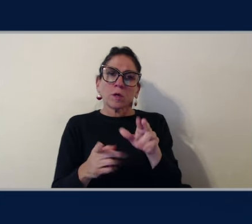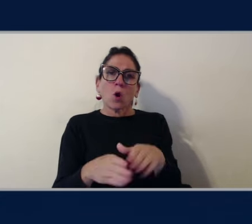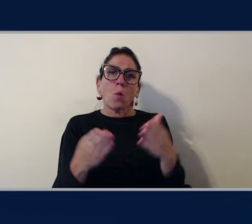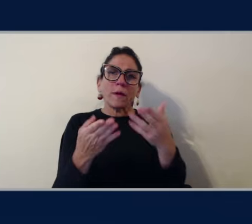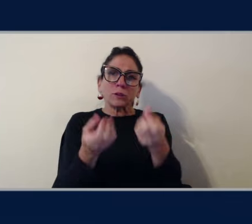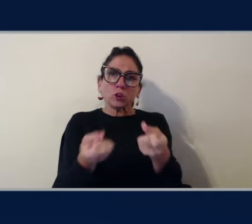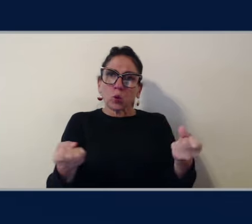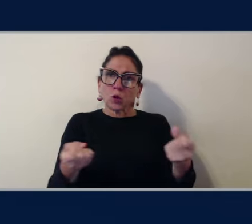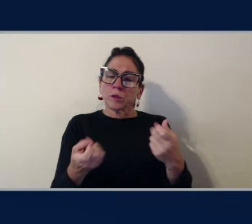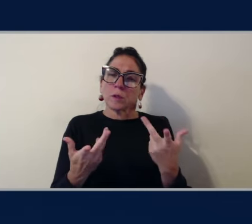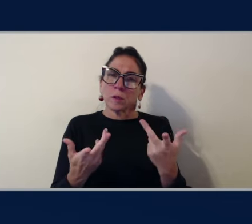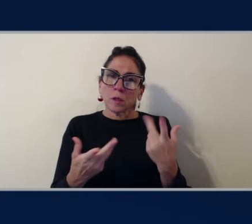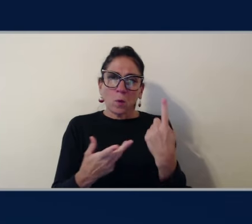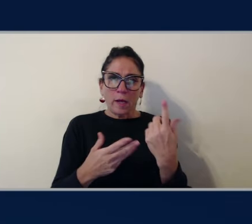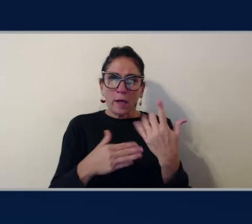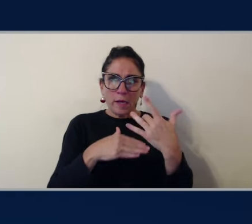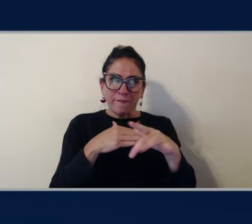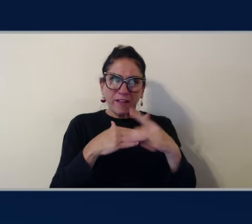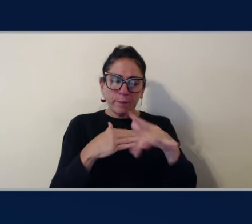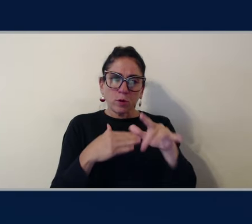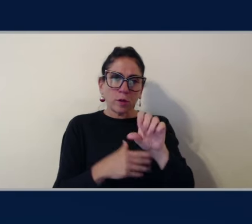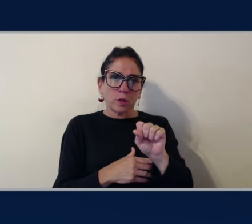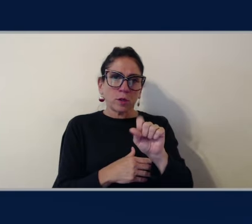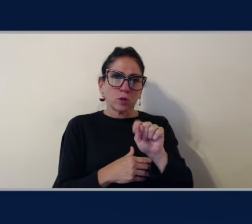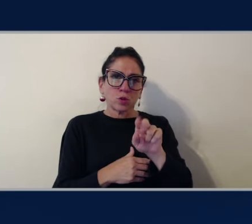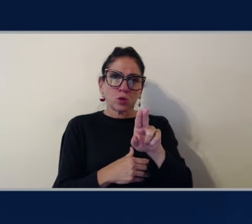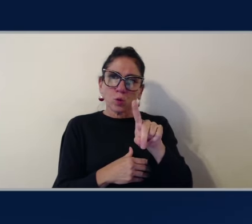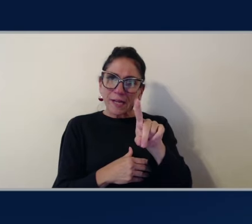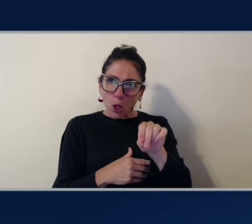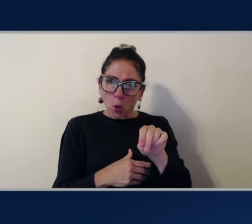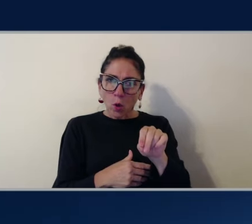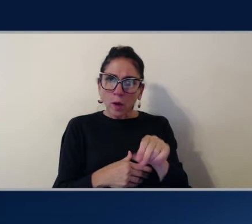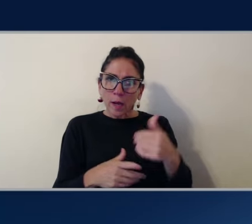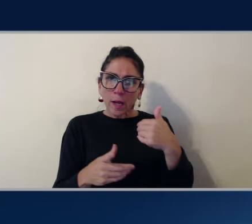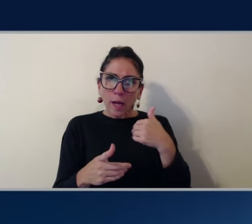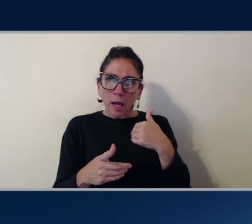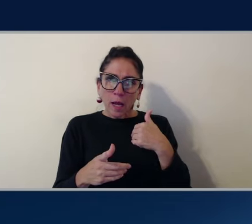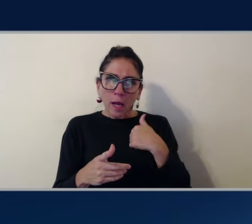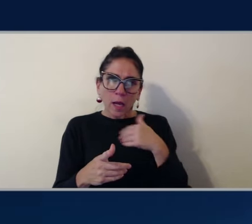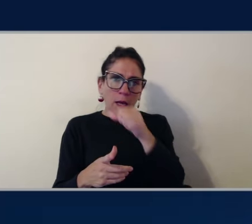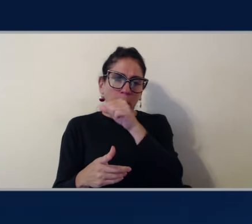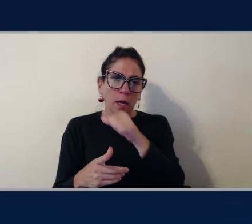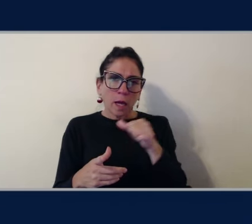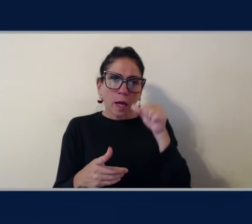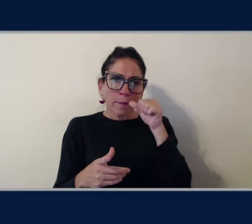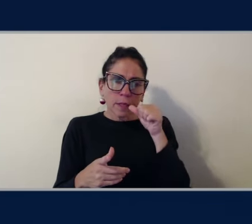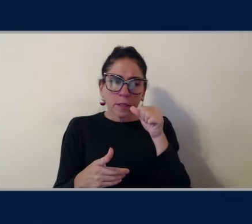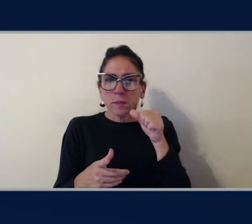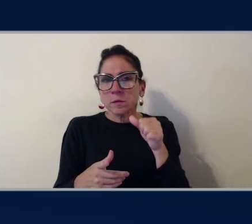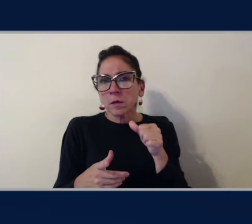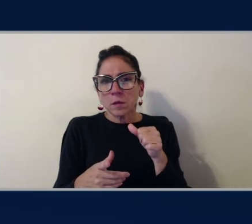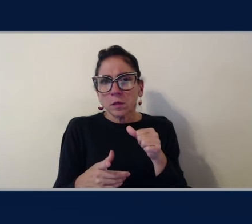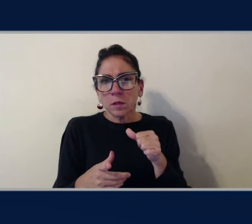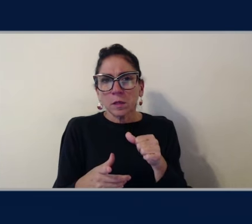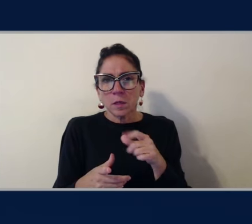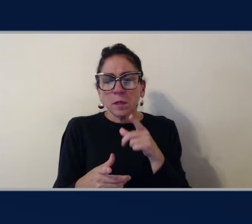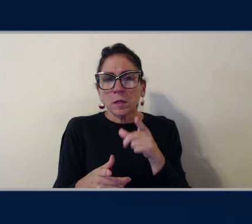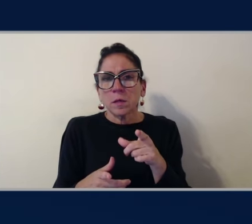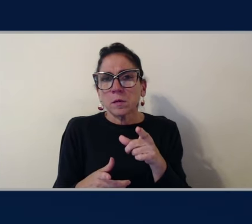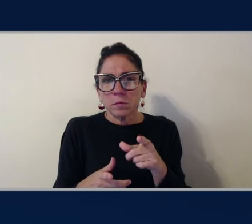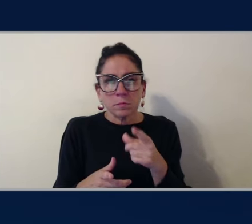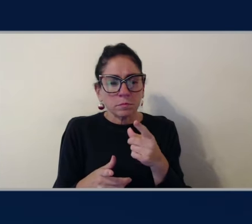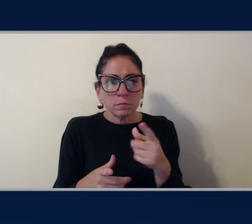is available within SageMaker Studio is comes with, let's say, the Amazon Q developer in this one. And it